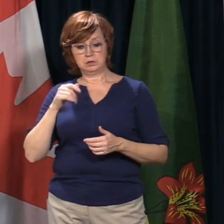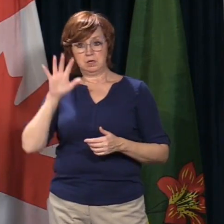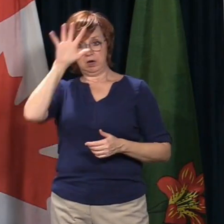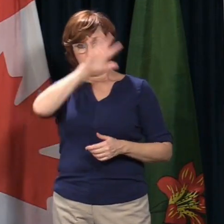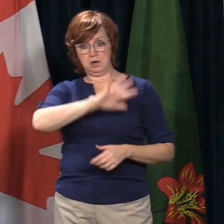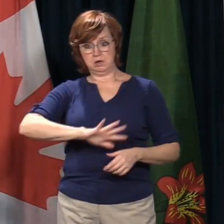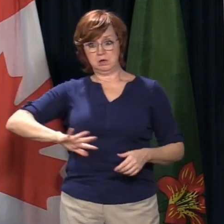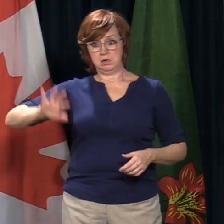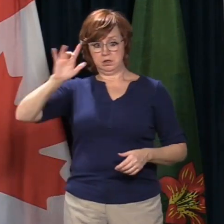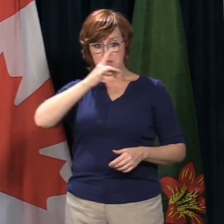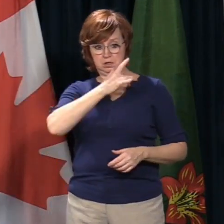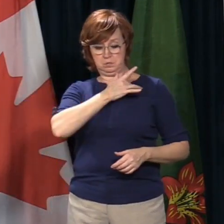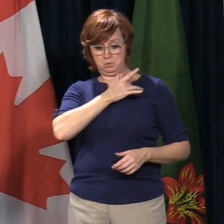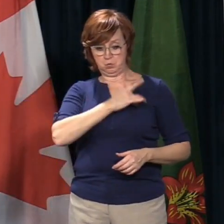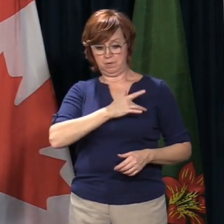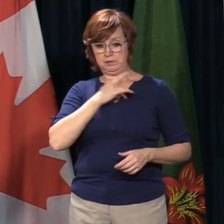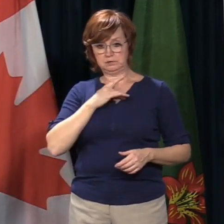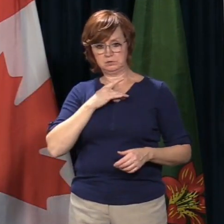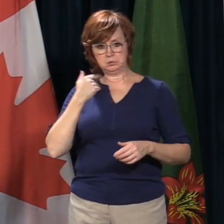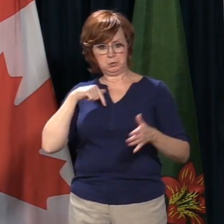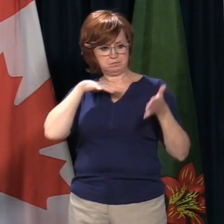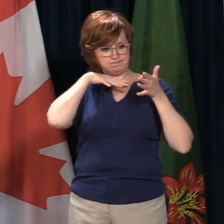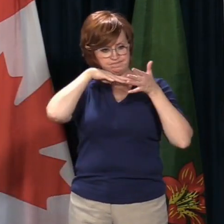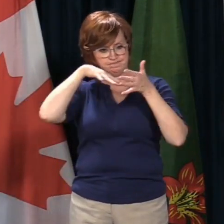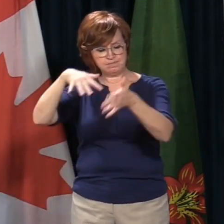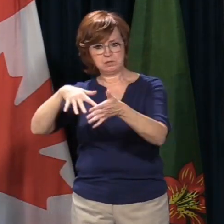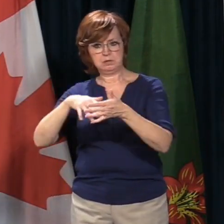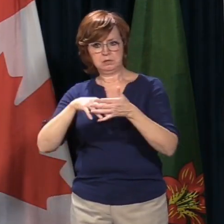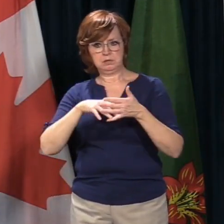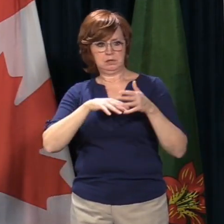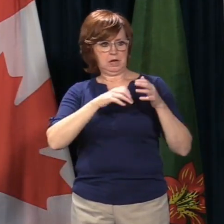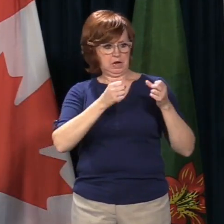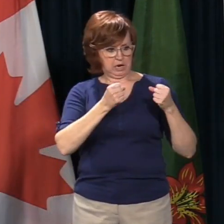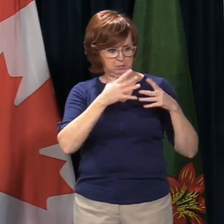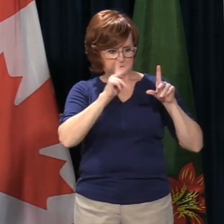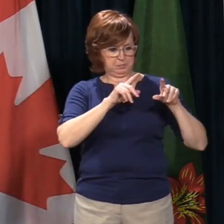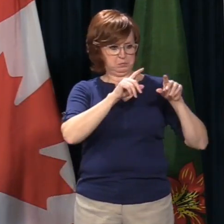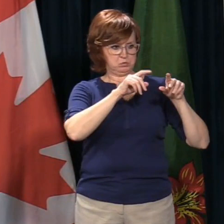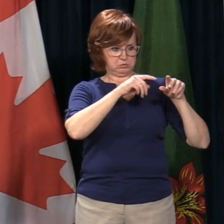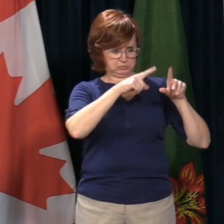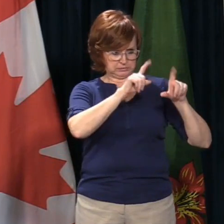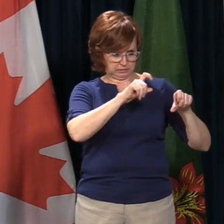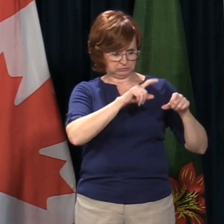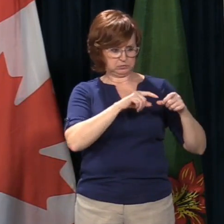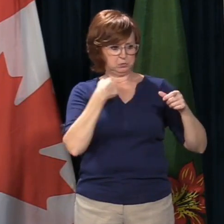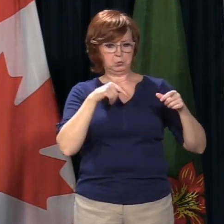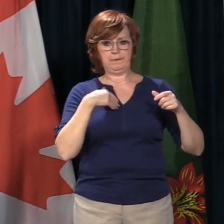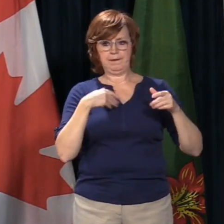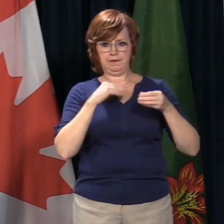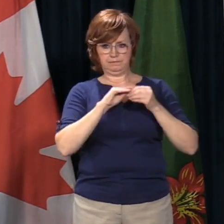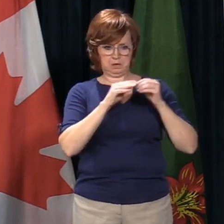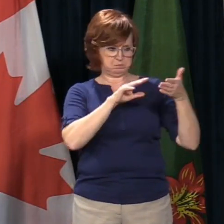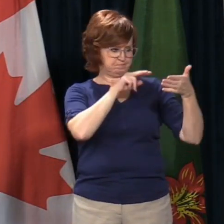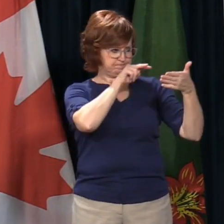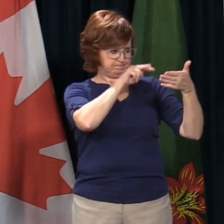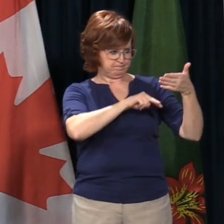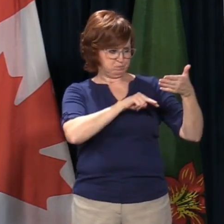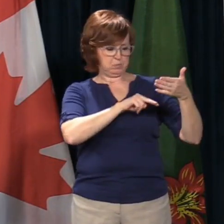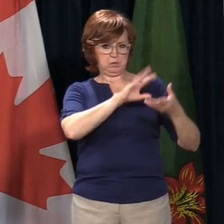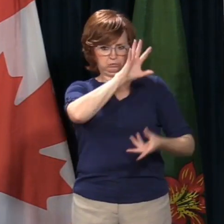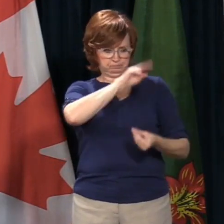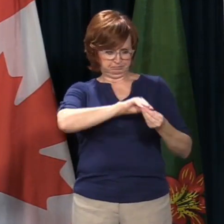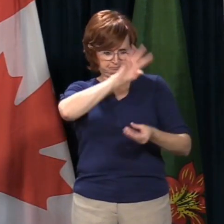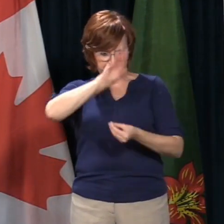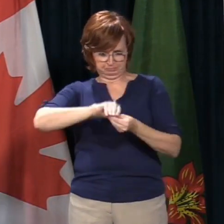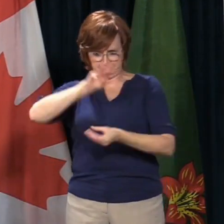province, while we have seen variation in the numbers of tests performed each day, we also